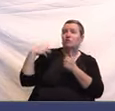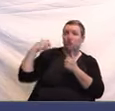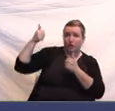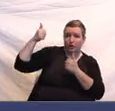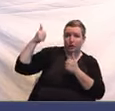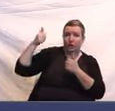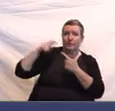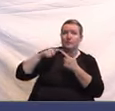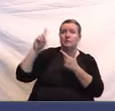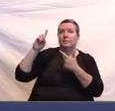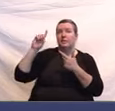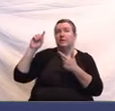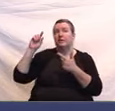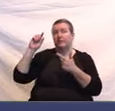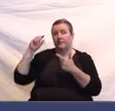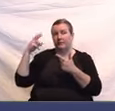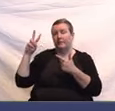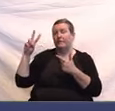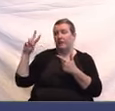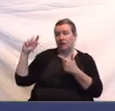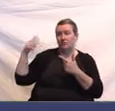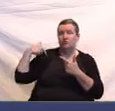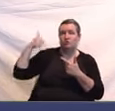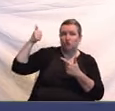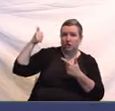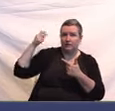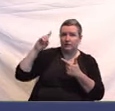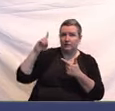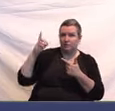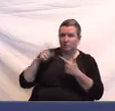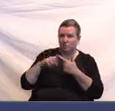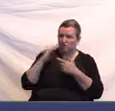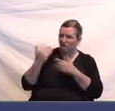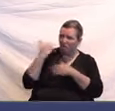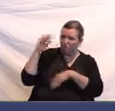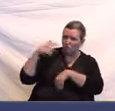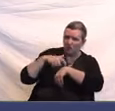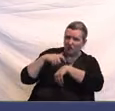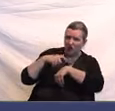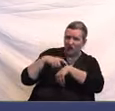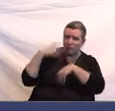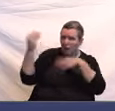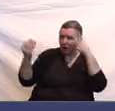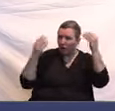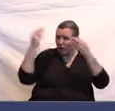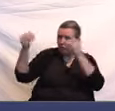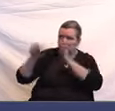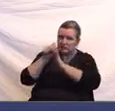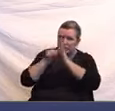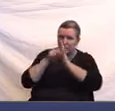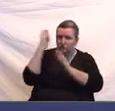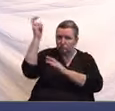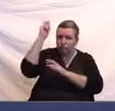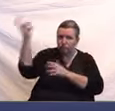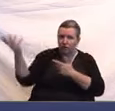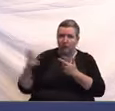your time and that you'll frequently have to leave the state? And then quickly for Superintendent Callahan, when I tried to observe legislators entering the Capitol